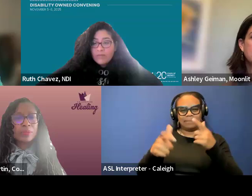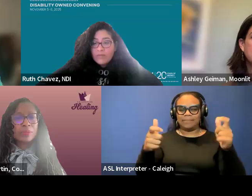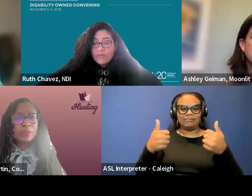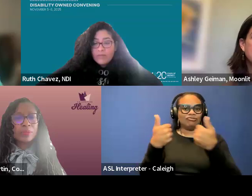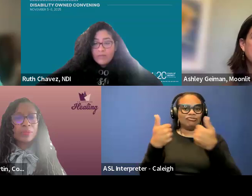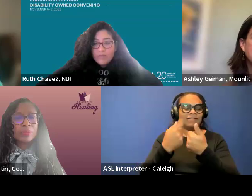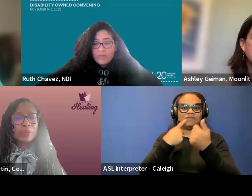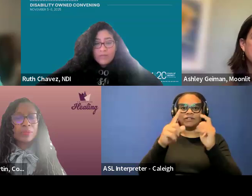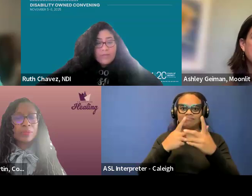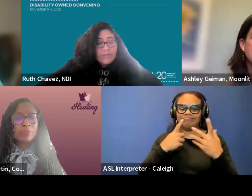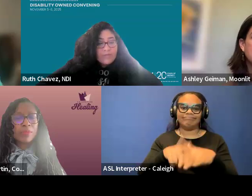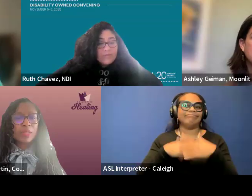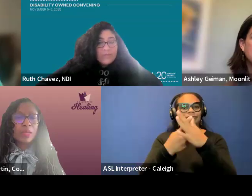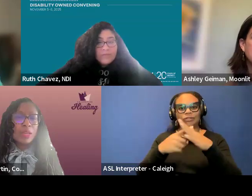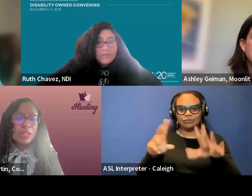AI tools?